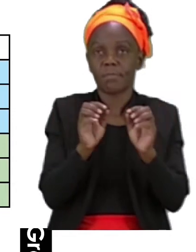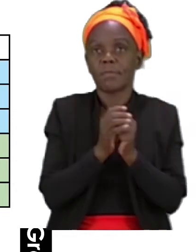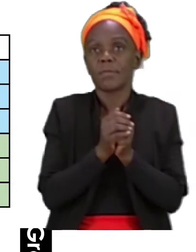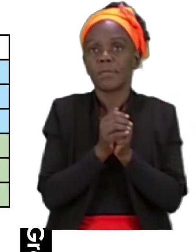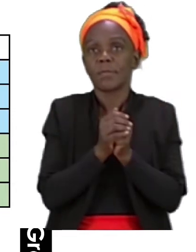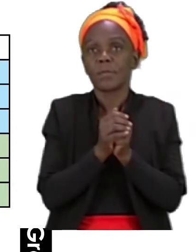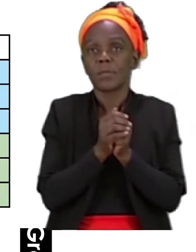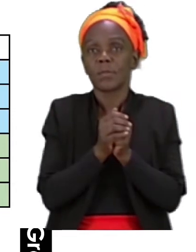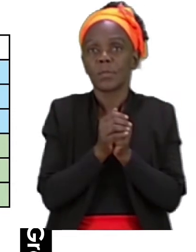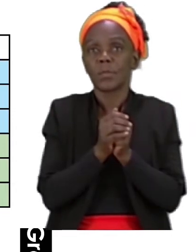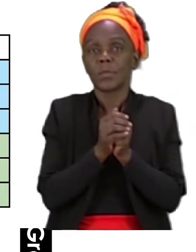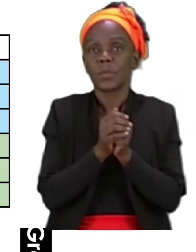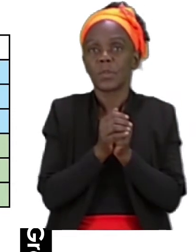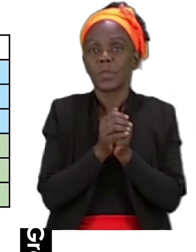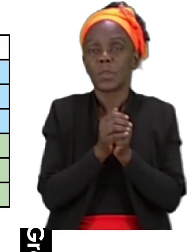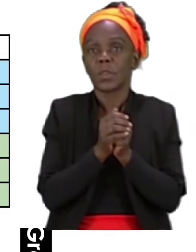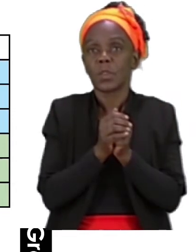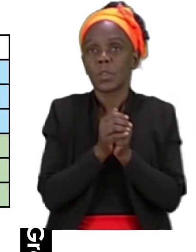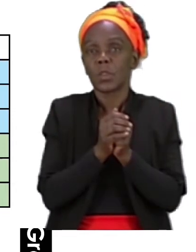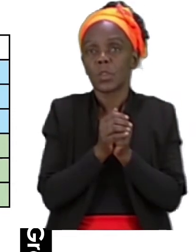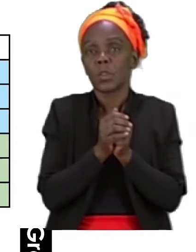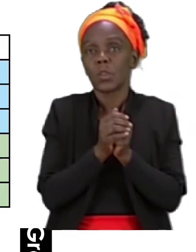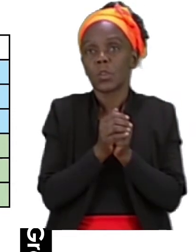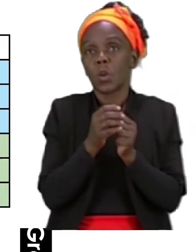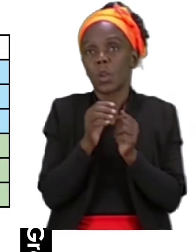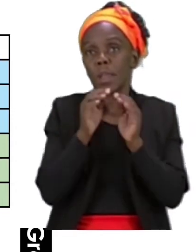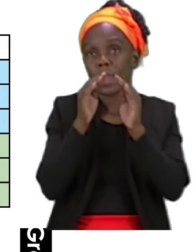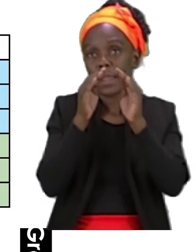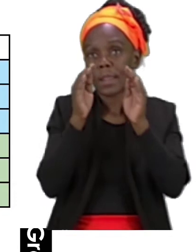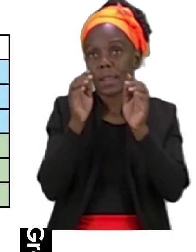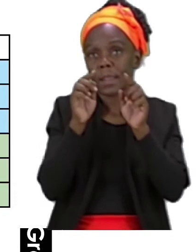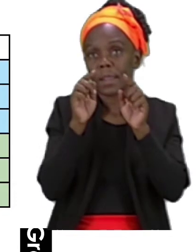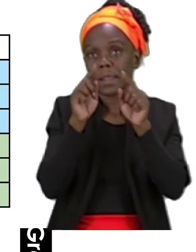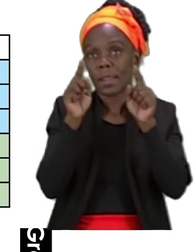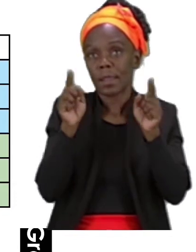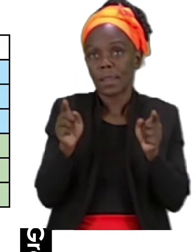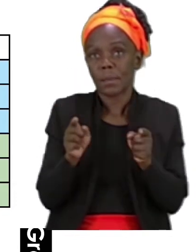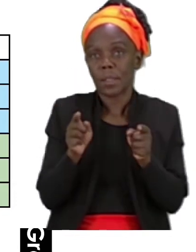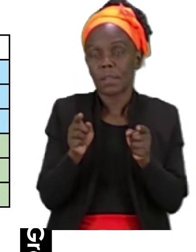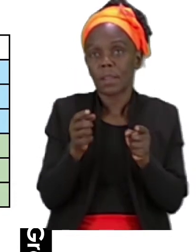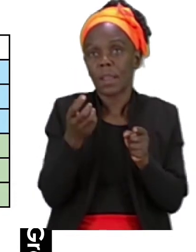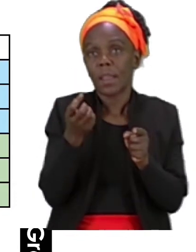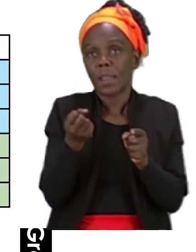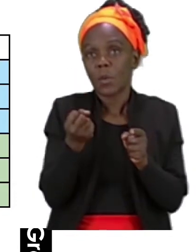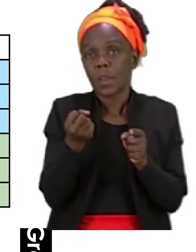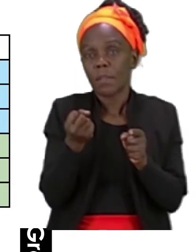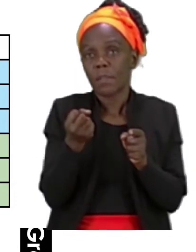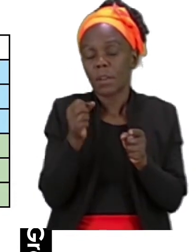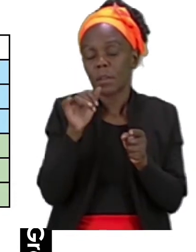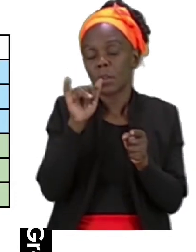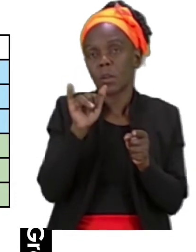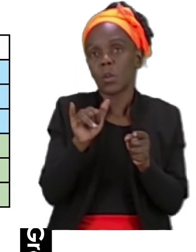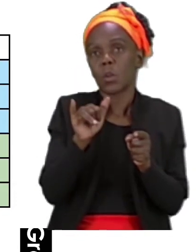the brackets, and they have given you the word you, but not the plural you. As you can see, that you is